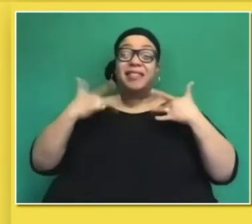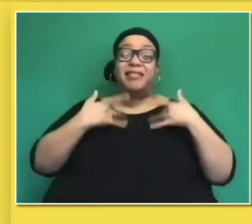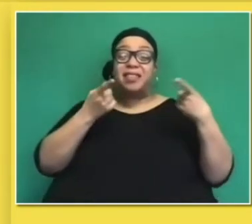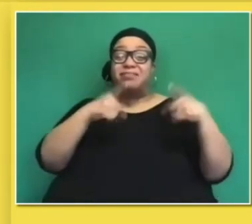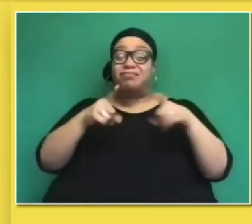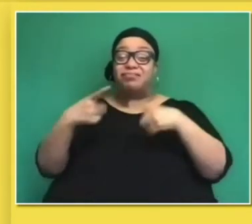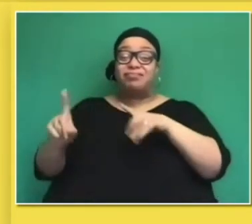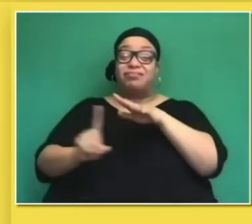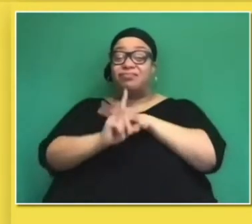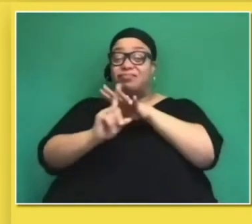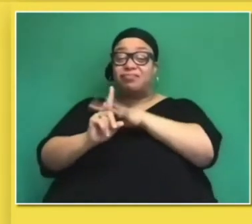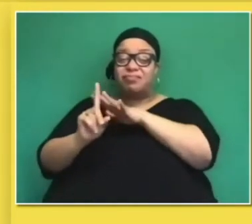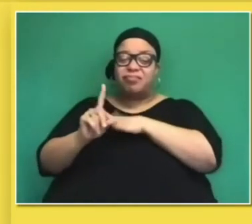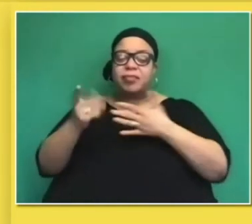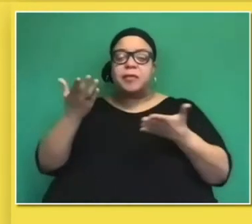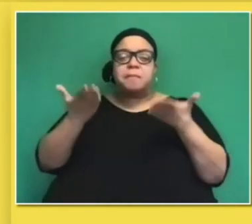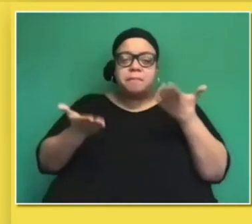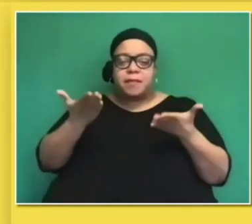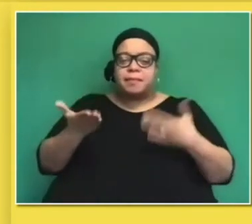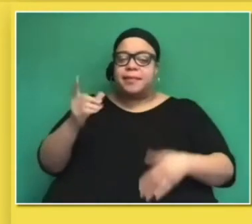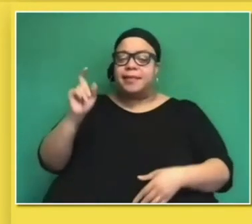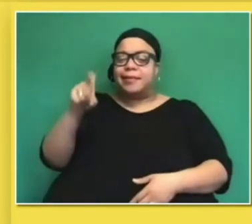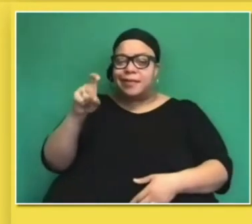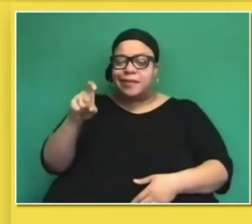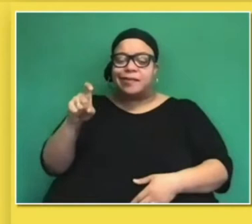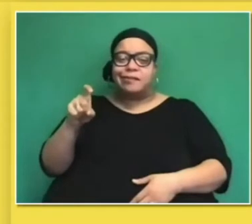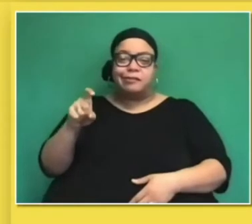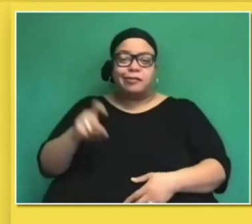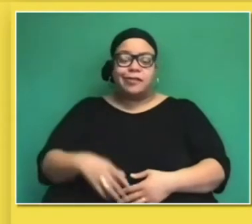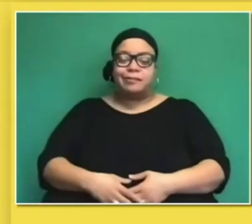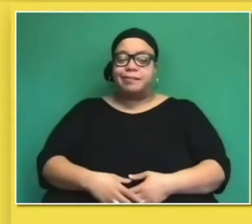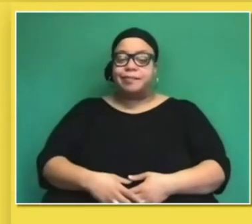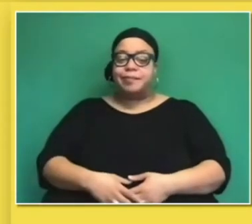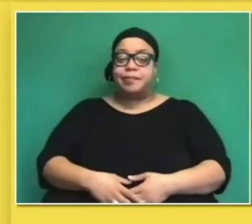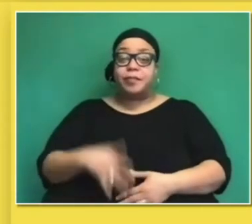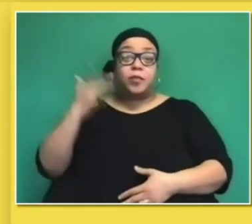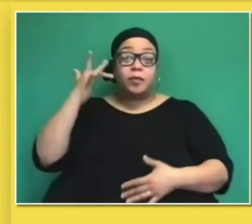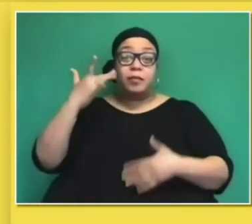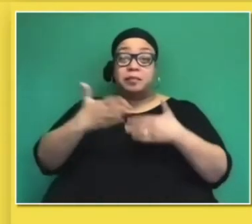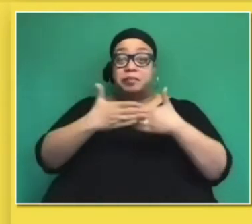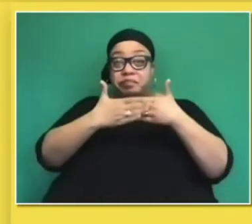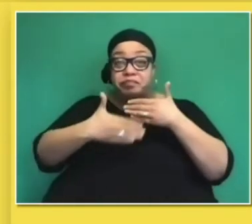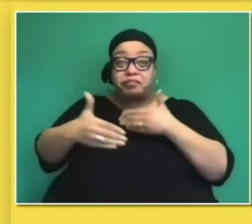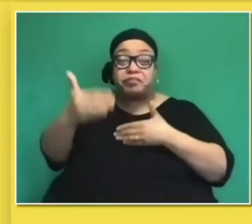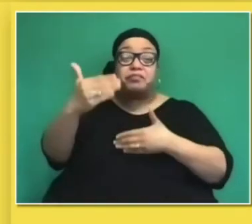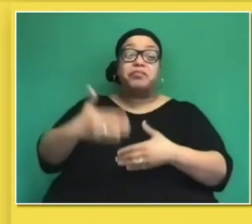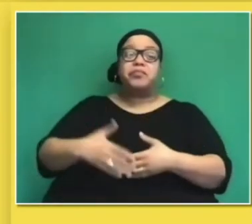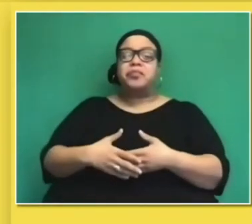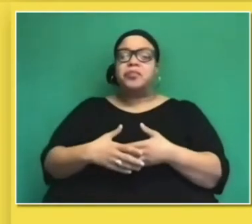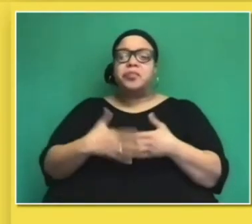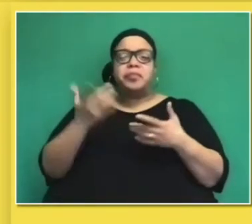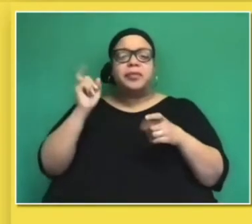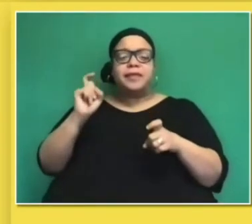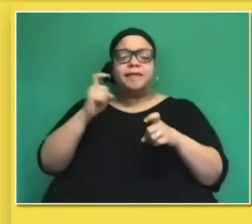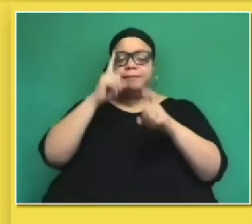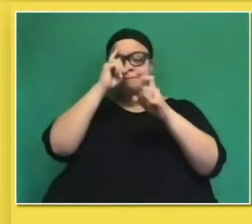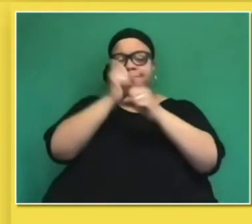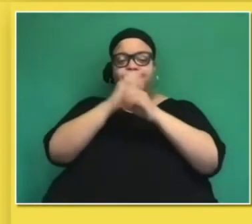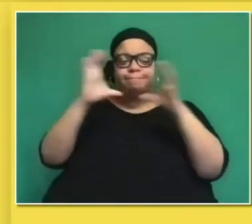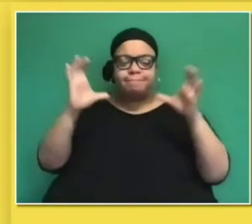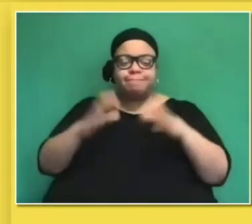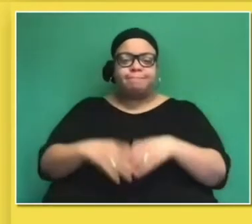chain of events toward preparatory to the downfall of the